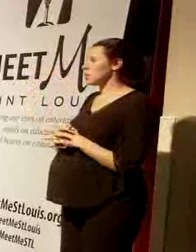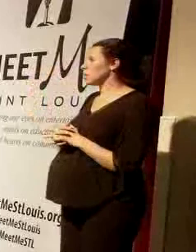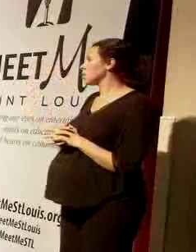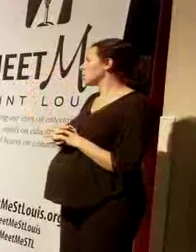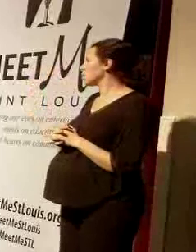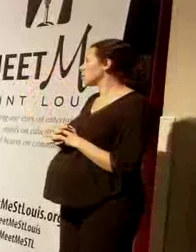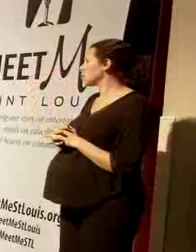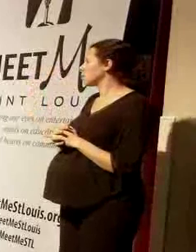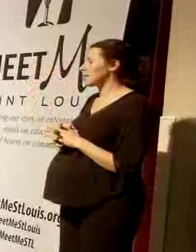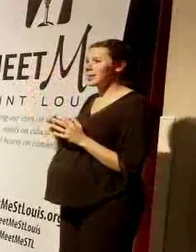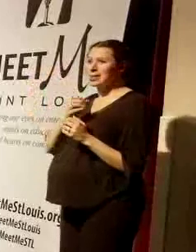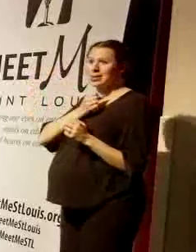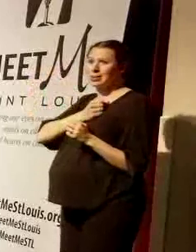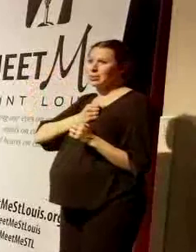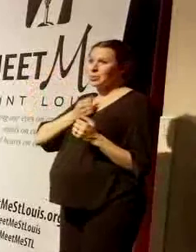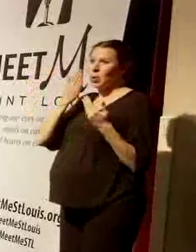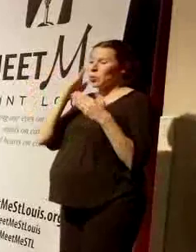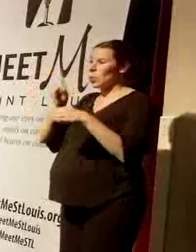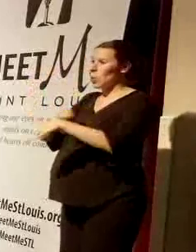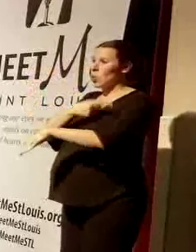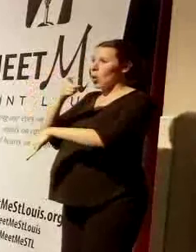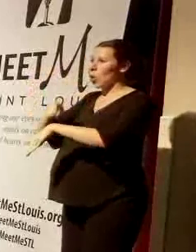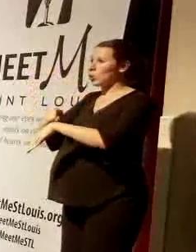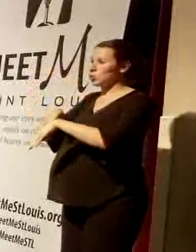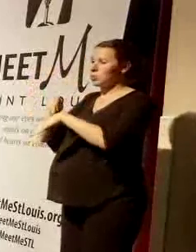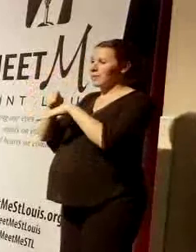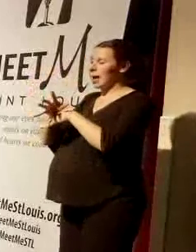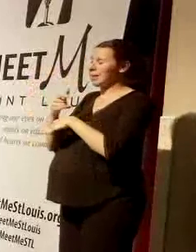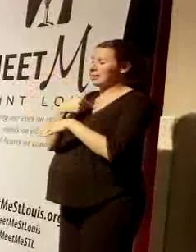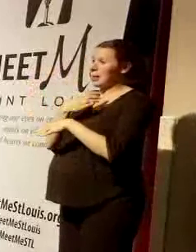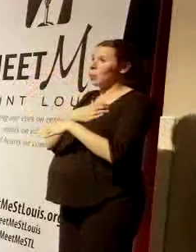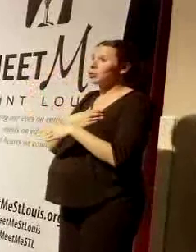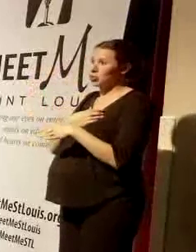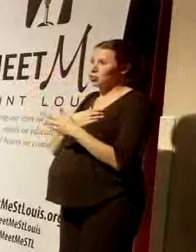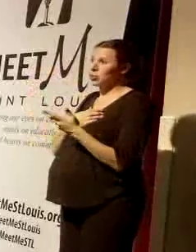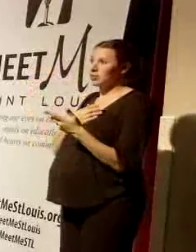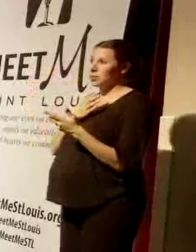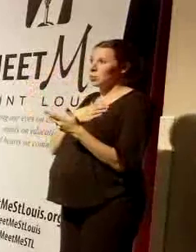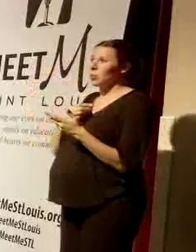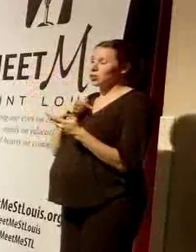I'm sorry, I don't know the long-term effects. I wish I did.